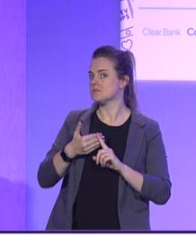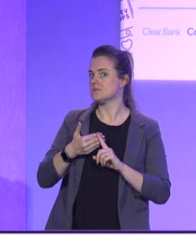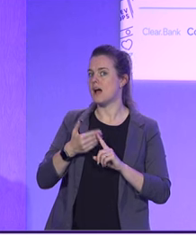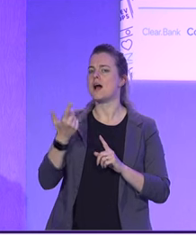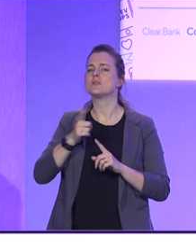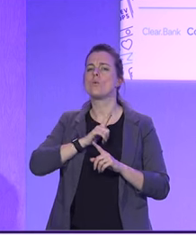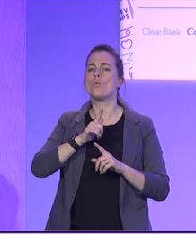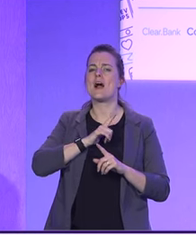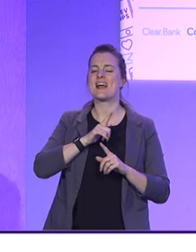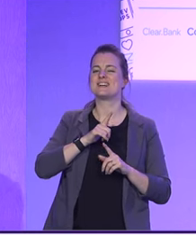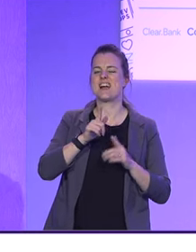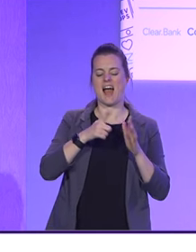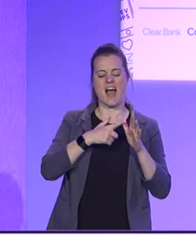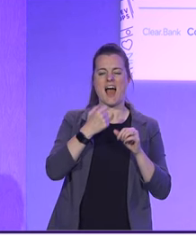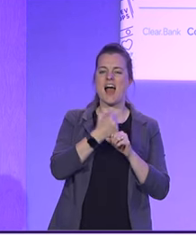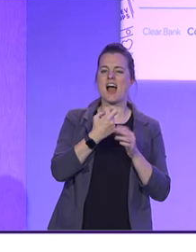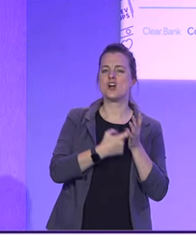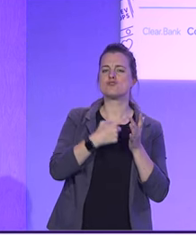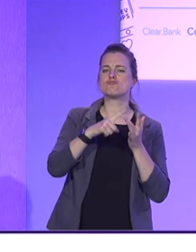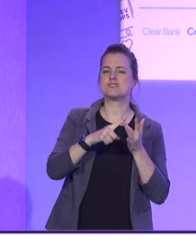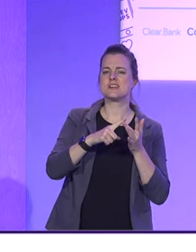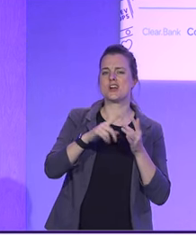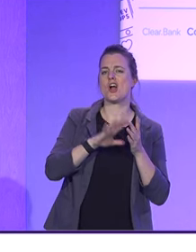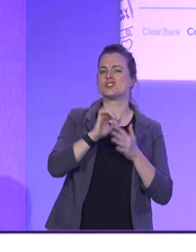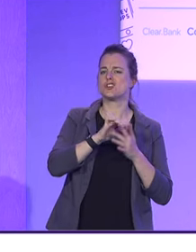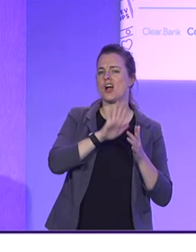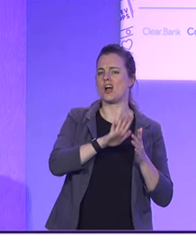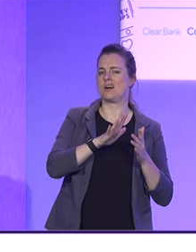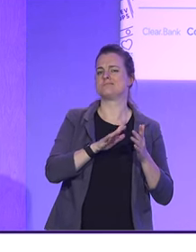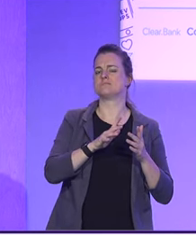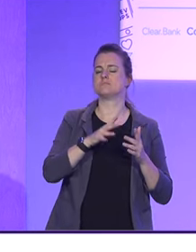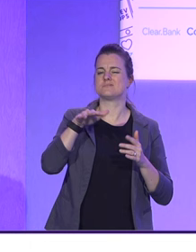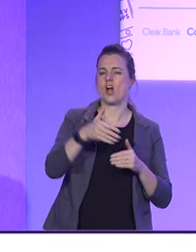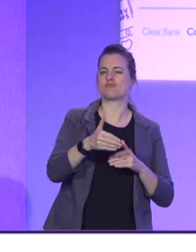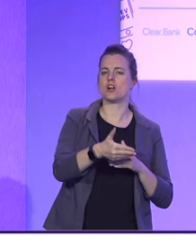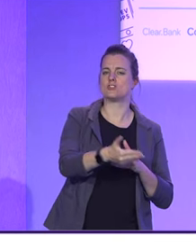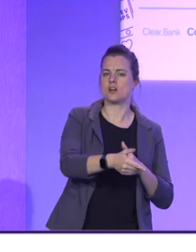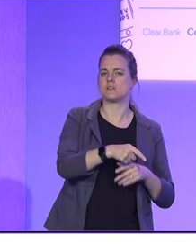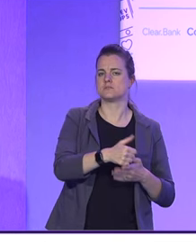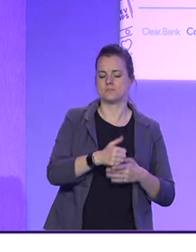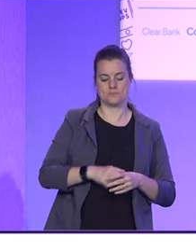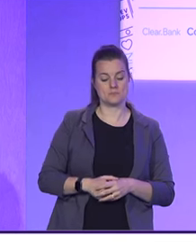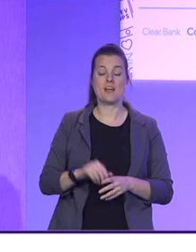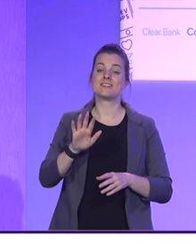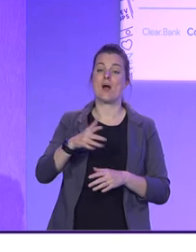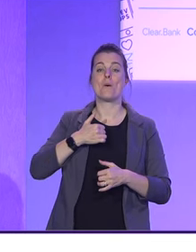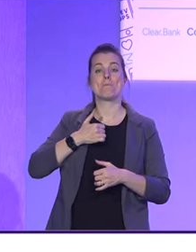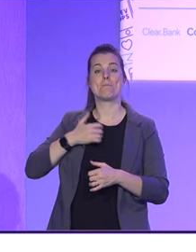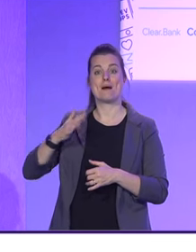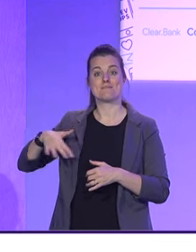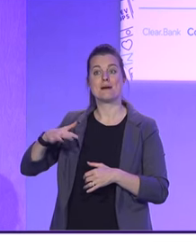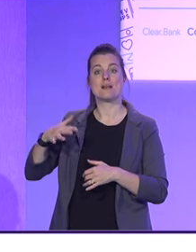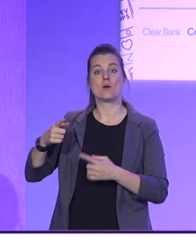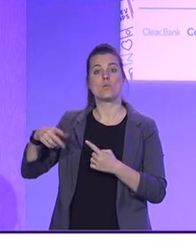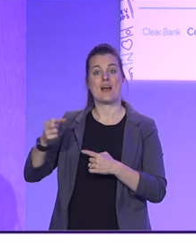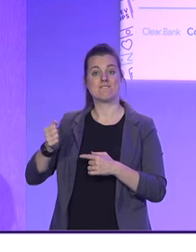agriculture is happy to have us, okay? Also, well, I have, my family have farms also in a state